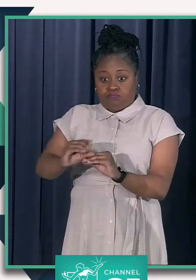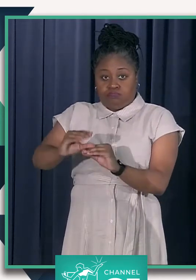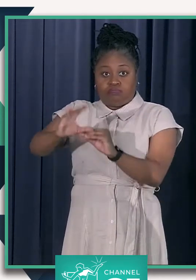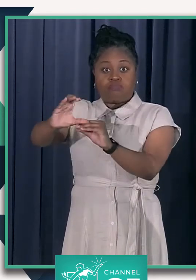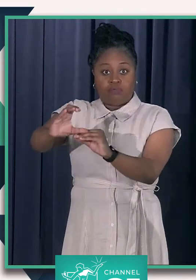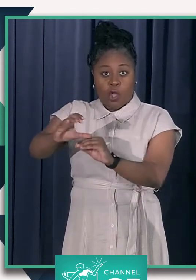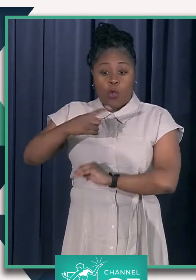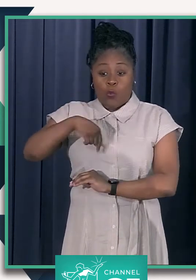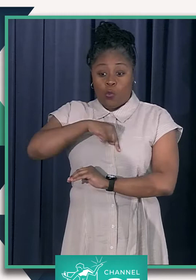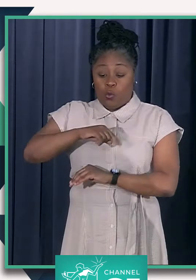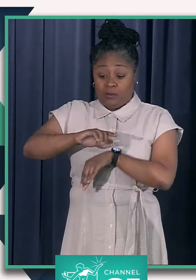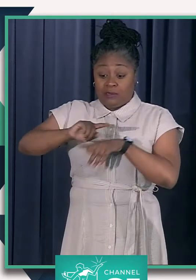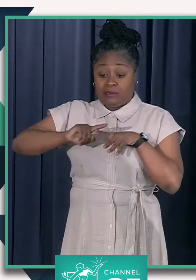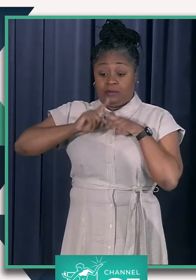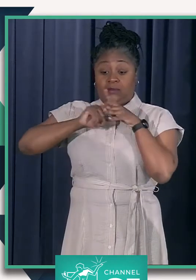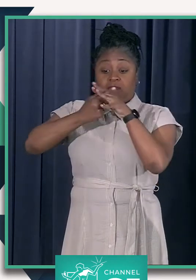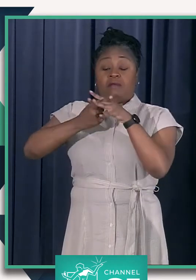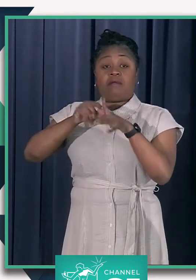the Future Fund.